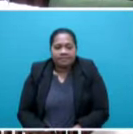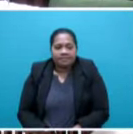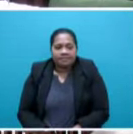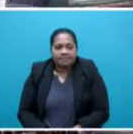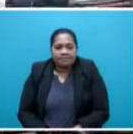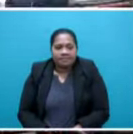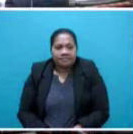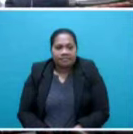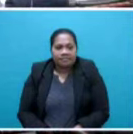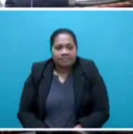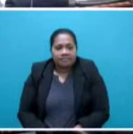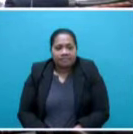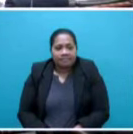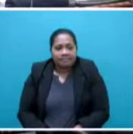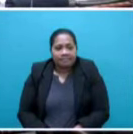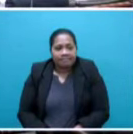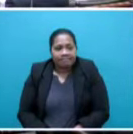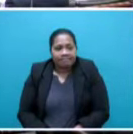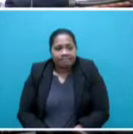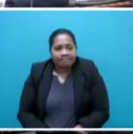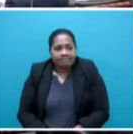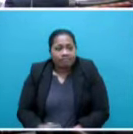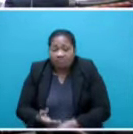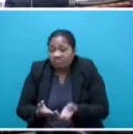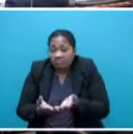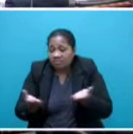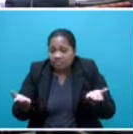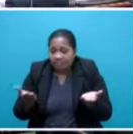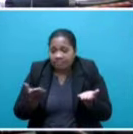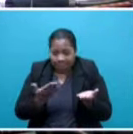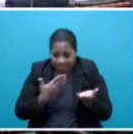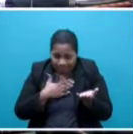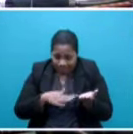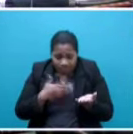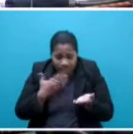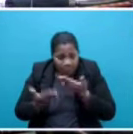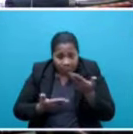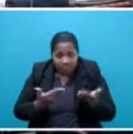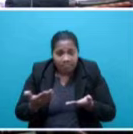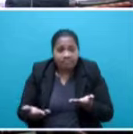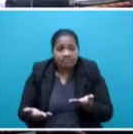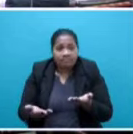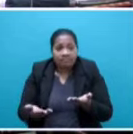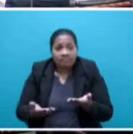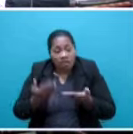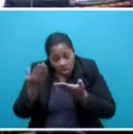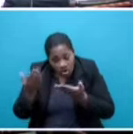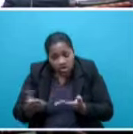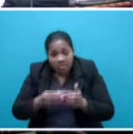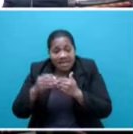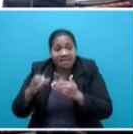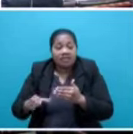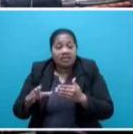Is there anyone else wishing to take the floor at this time? Honourable Leader of the Opposition. Just a point of